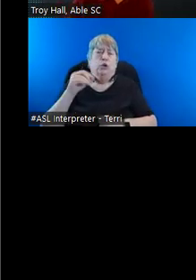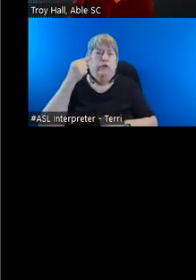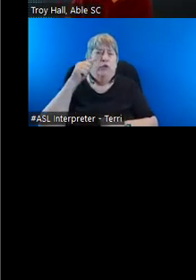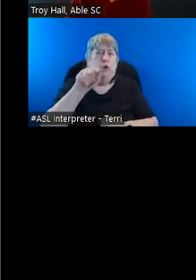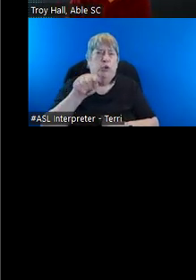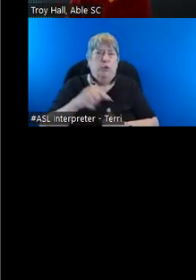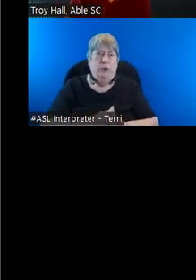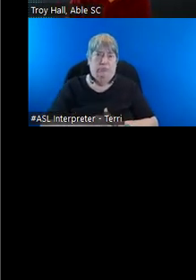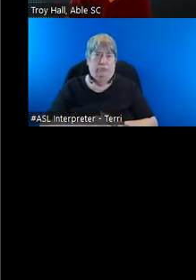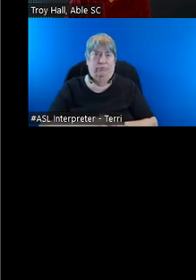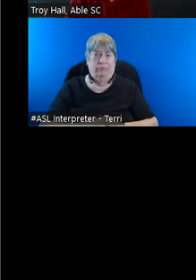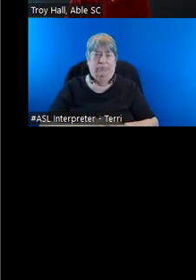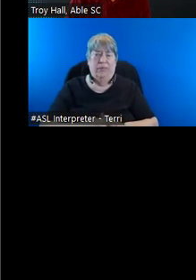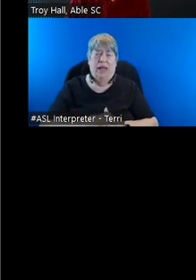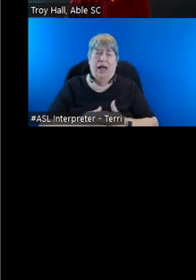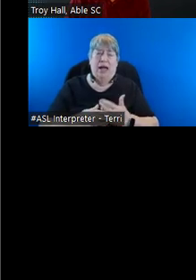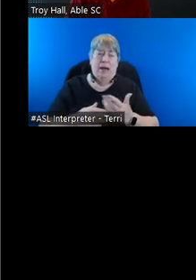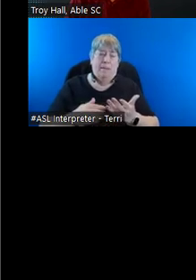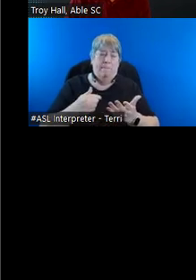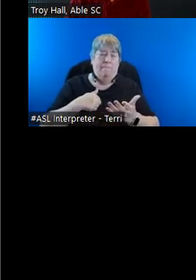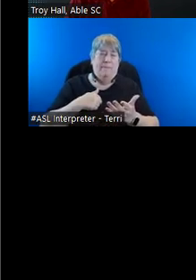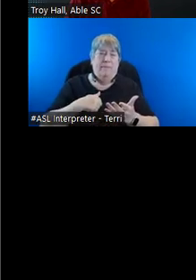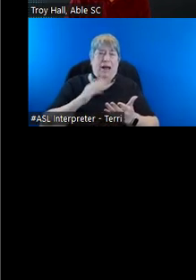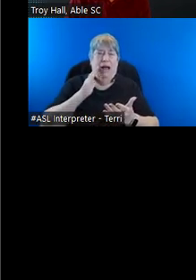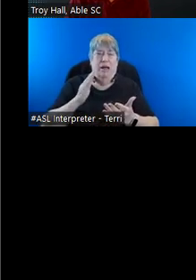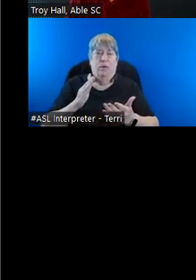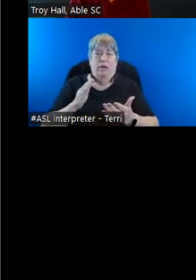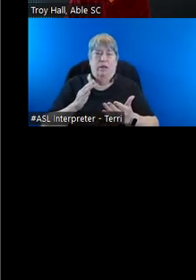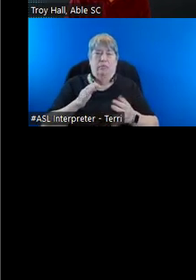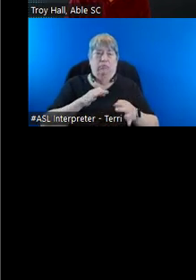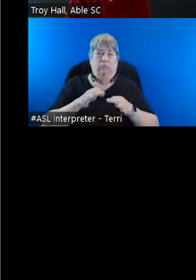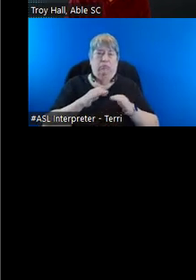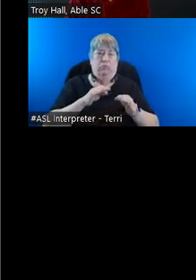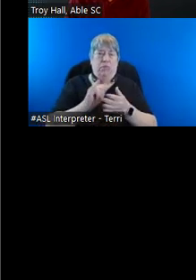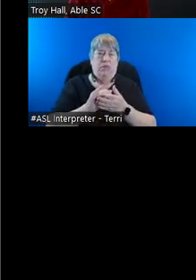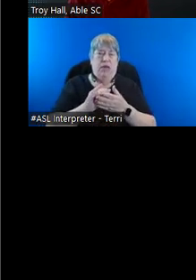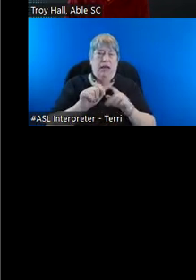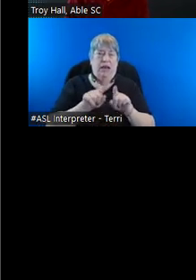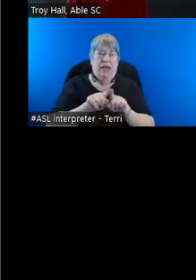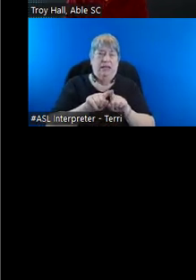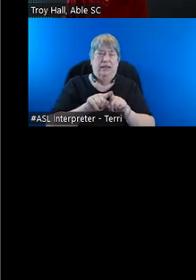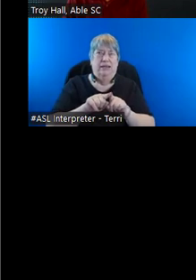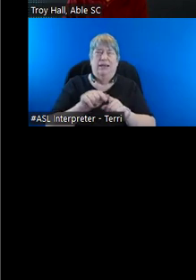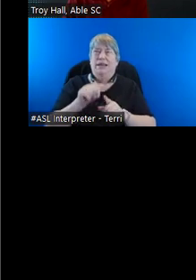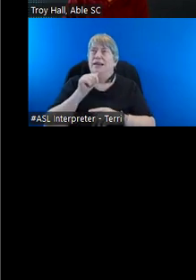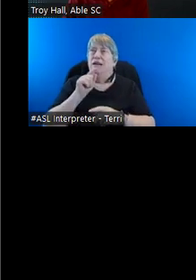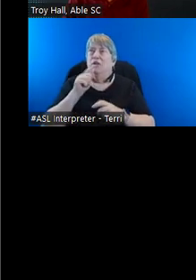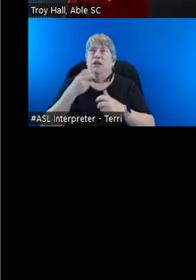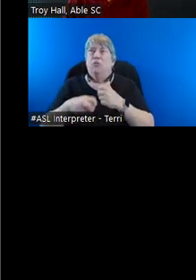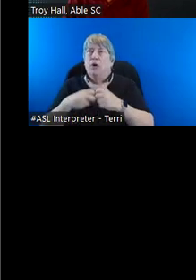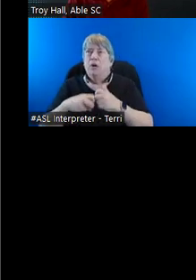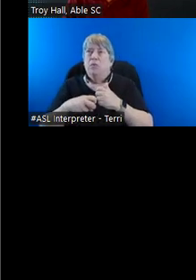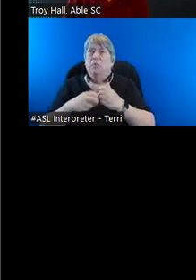you? I'm going to sort of paint this as a, not really a problem and solution or barrier